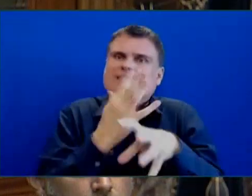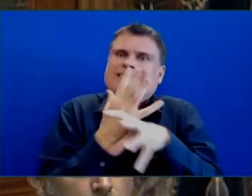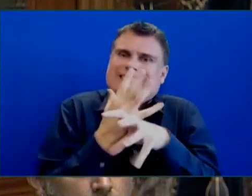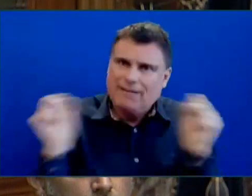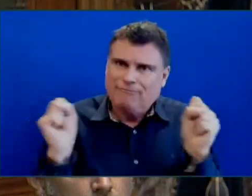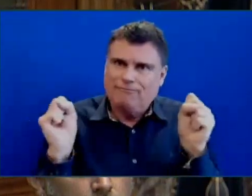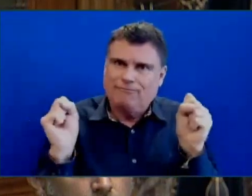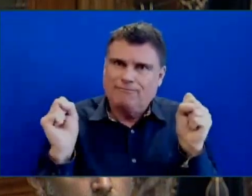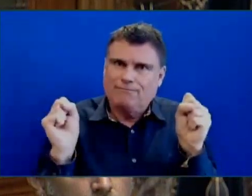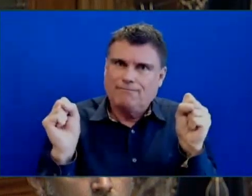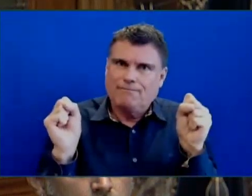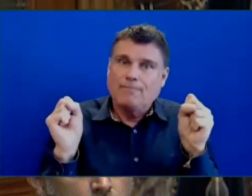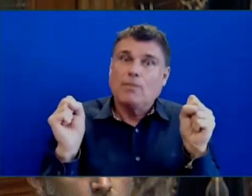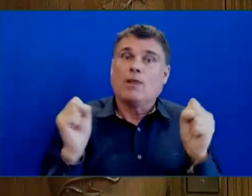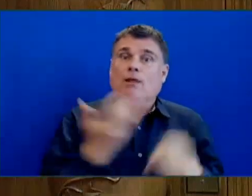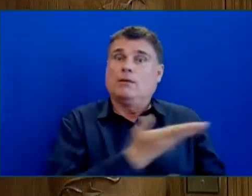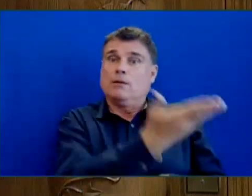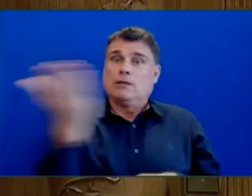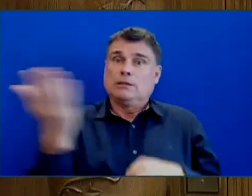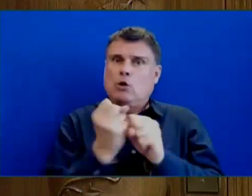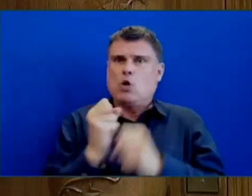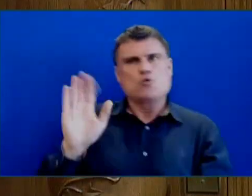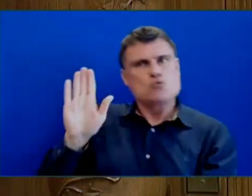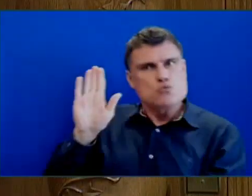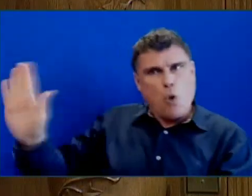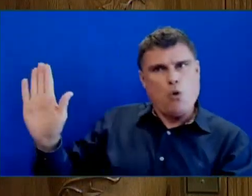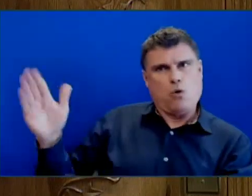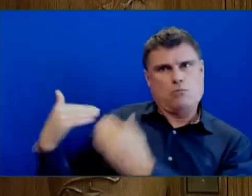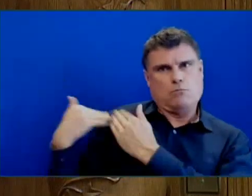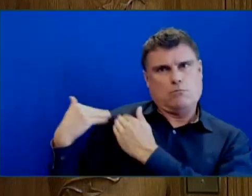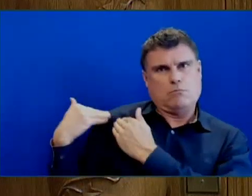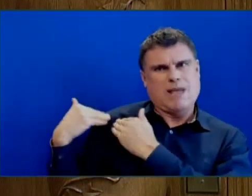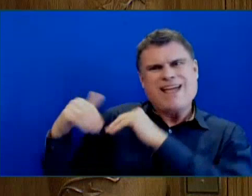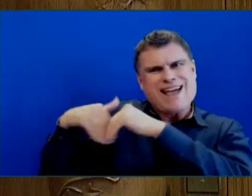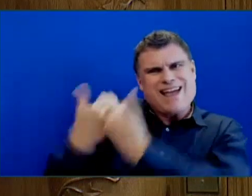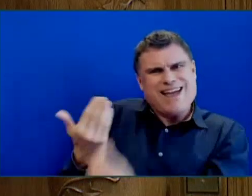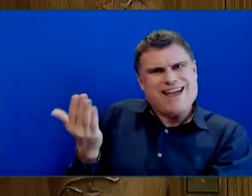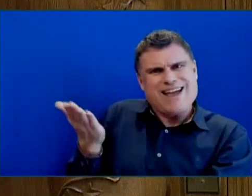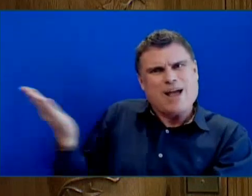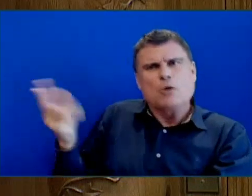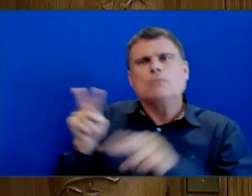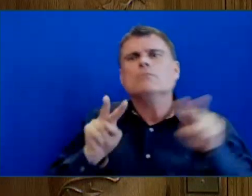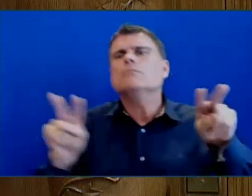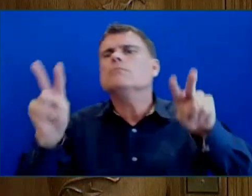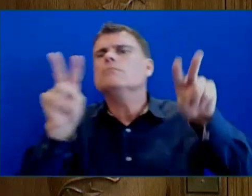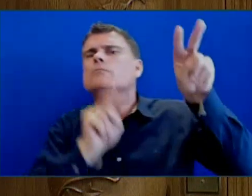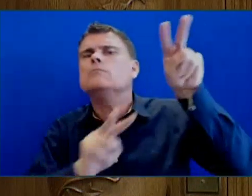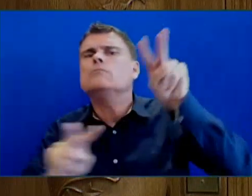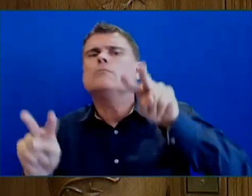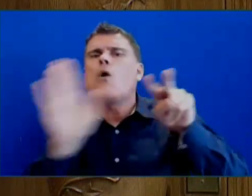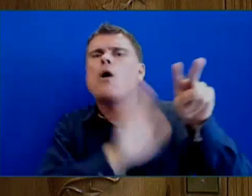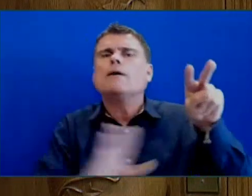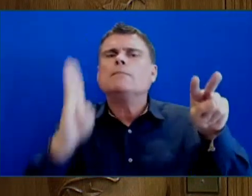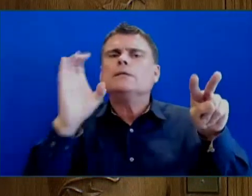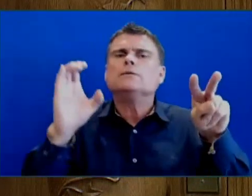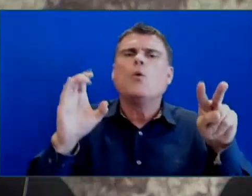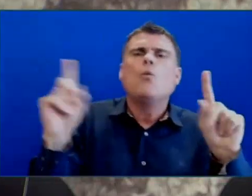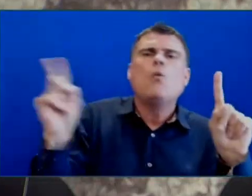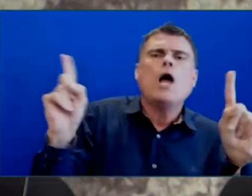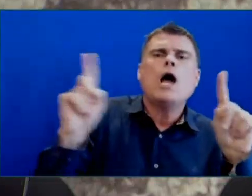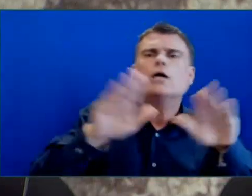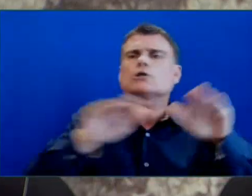those children are? Minister of Children and Family Development. Thank you very much, Honourable Speaker, and thank you to the member for the